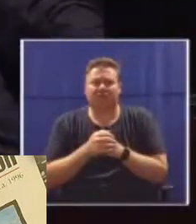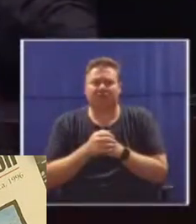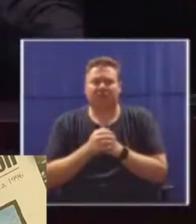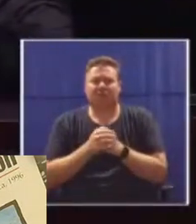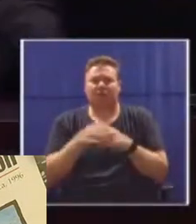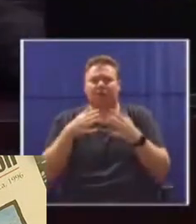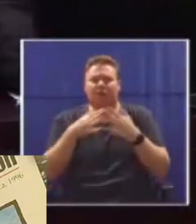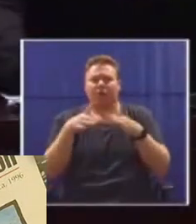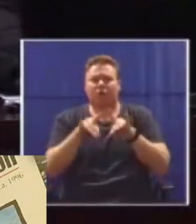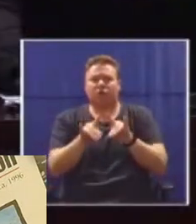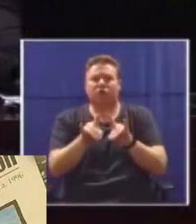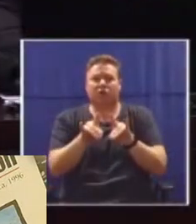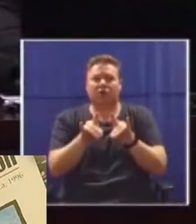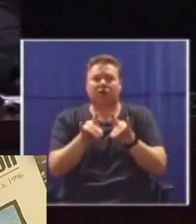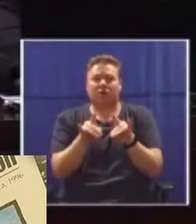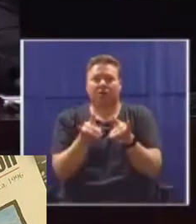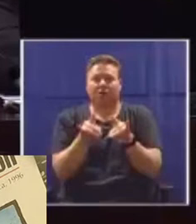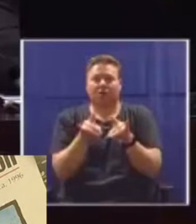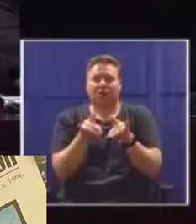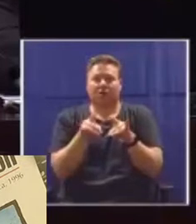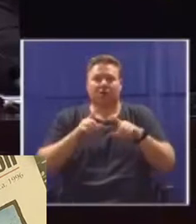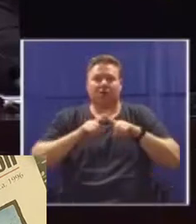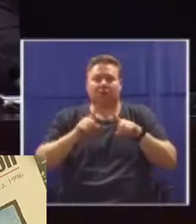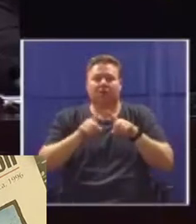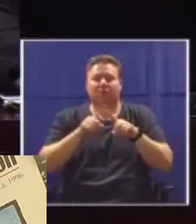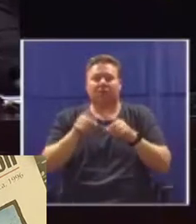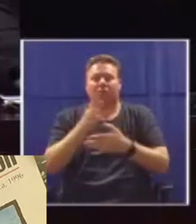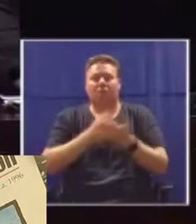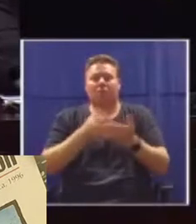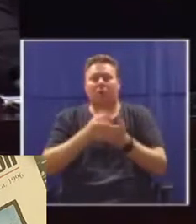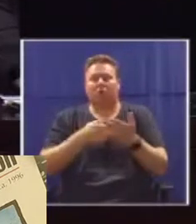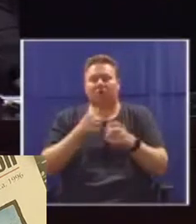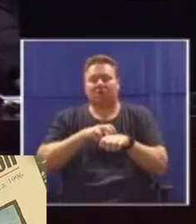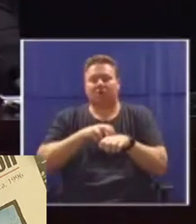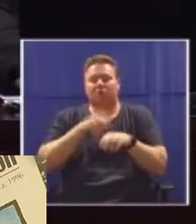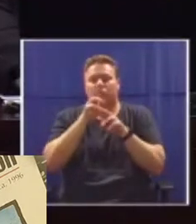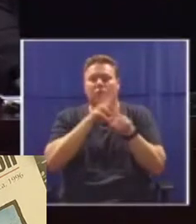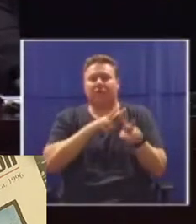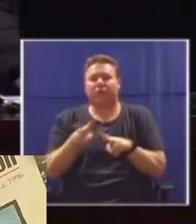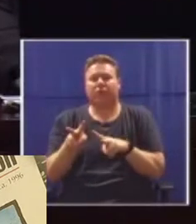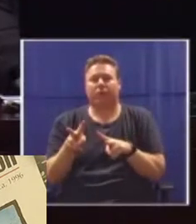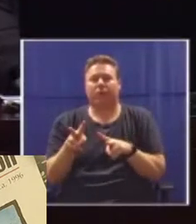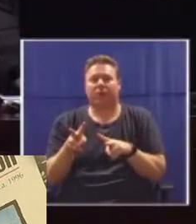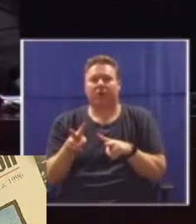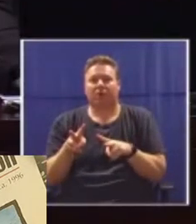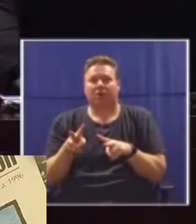House Chair, given the range of aspects that were necessary to review, from